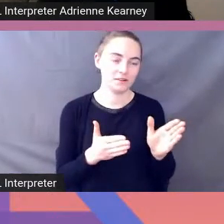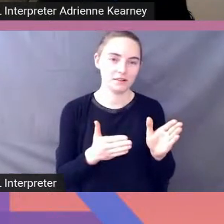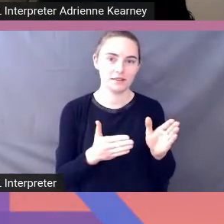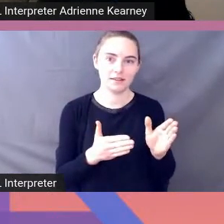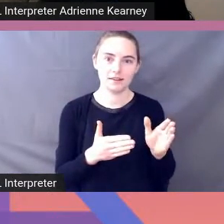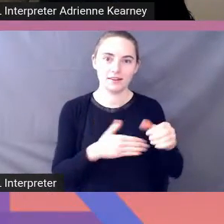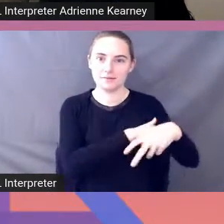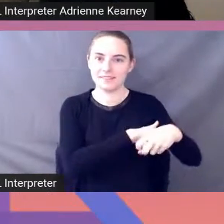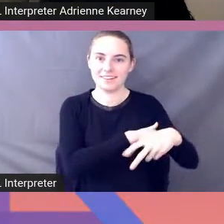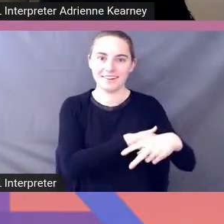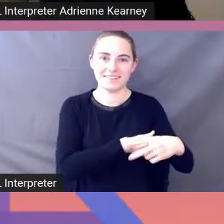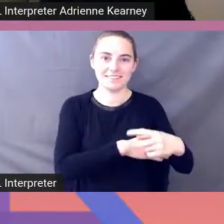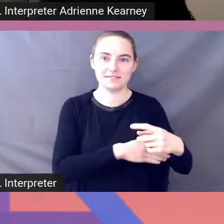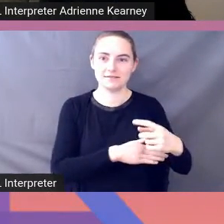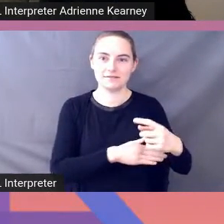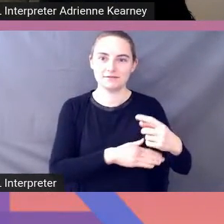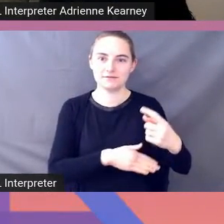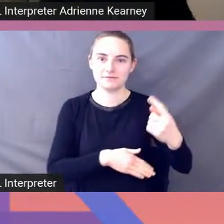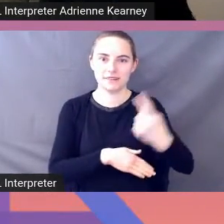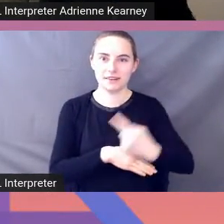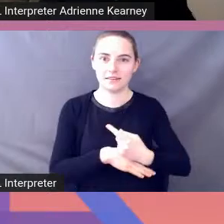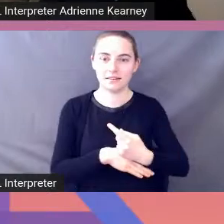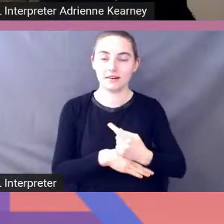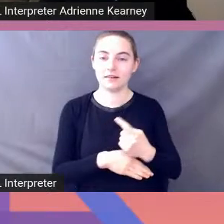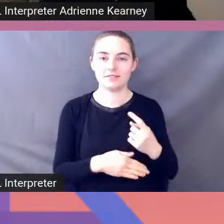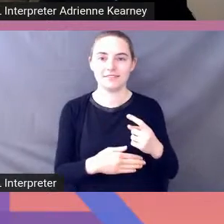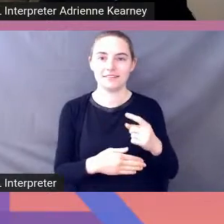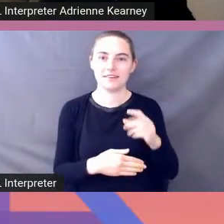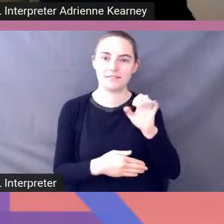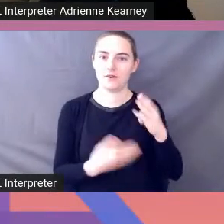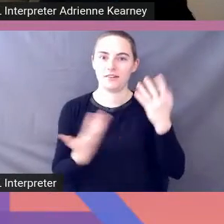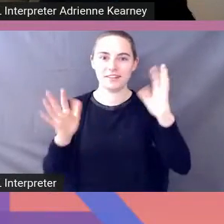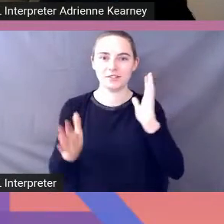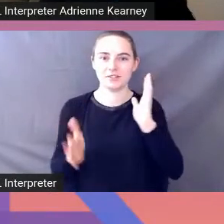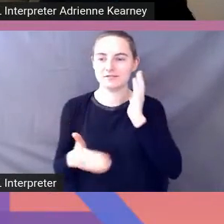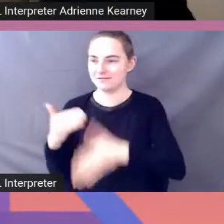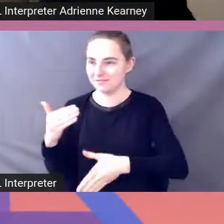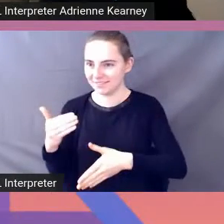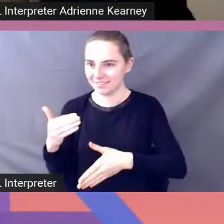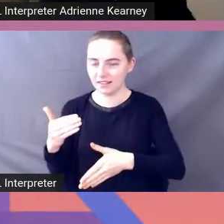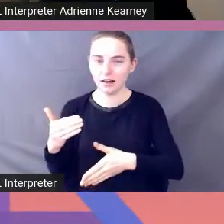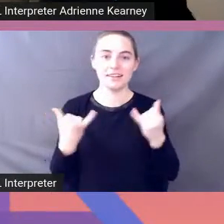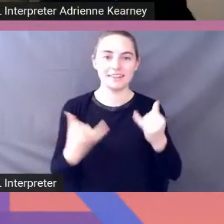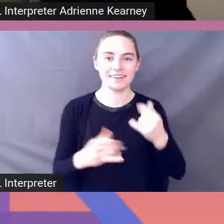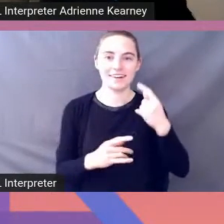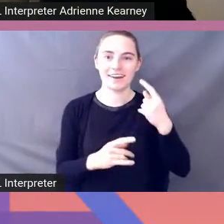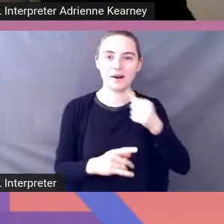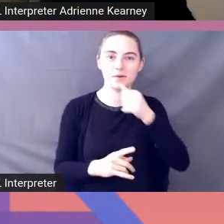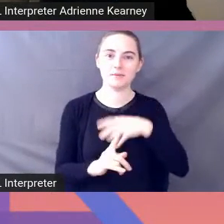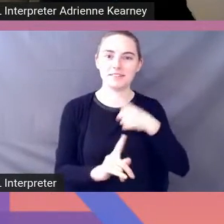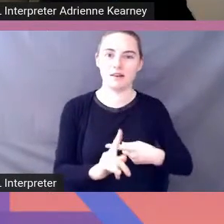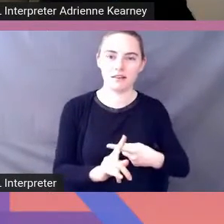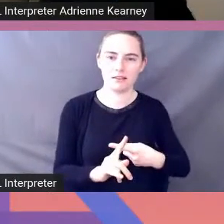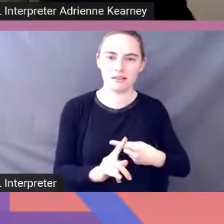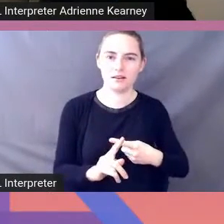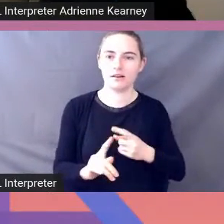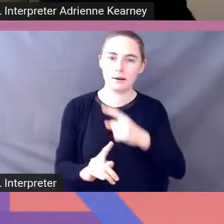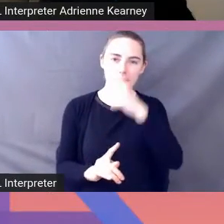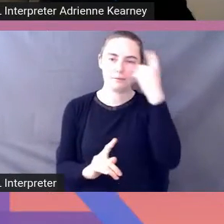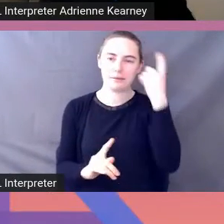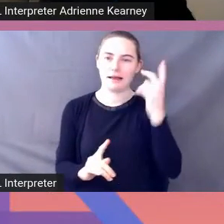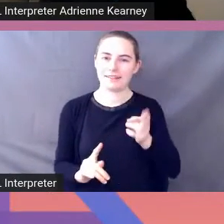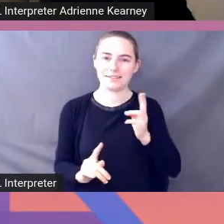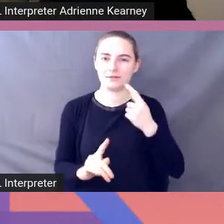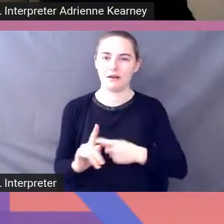History Month. We can stop talking about Black people now. But it's like, well, no, you can't. So I feel like it's super important as like intersectional feminists to make